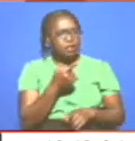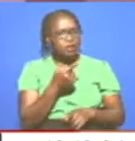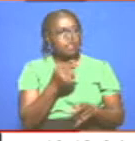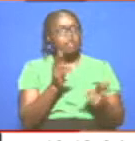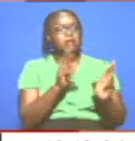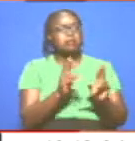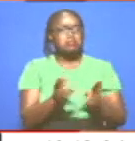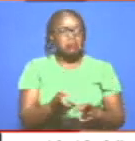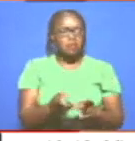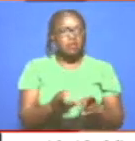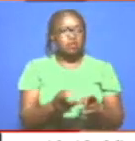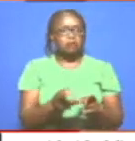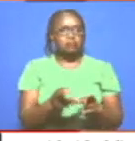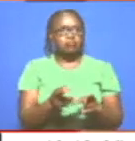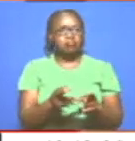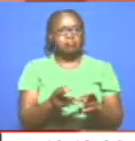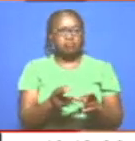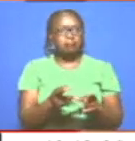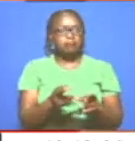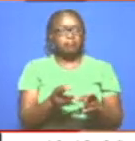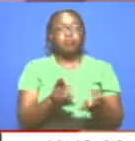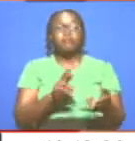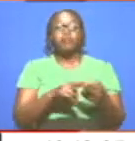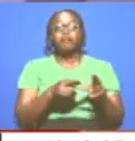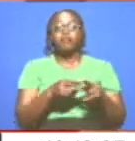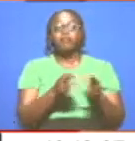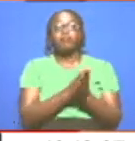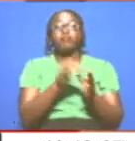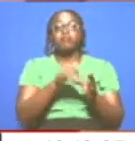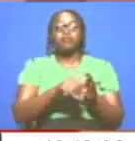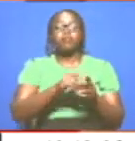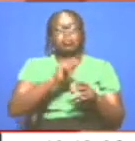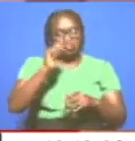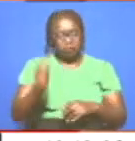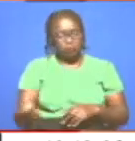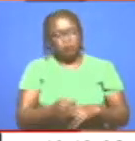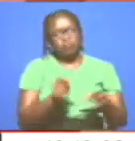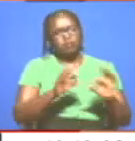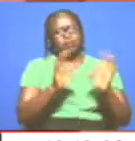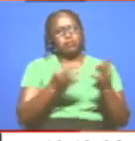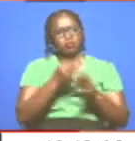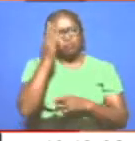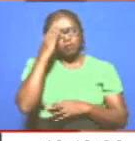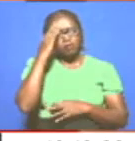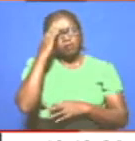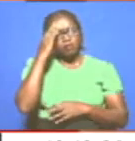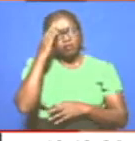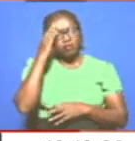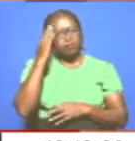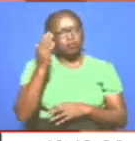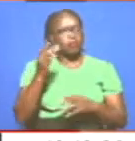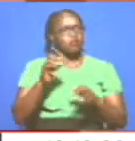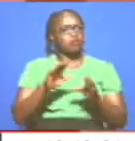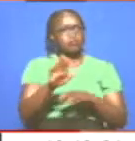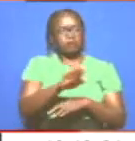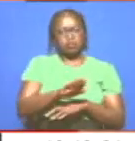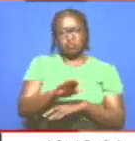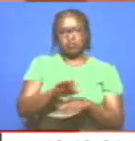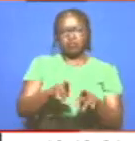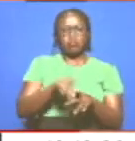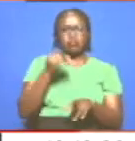the, you know, the relationship within the cricket family. We know that, I mean, for a place like Nakuru,